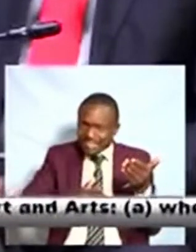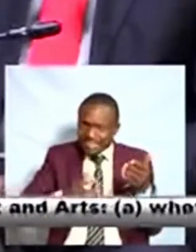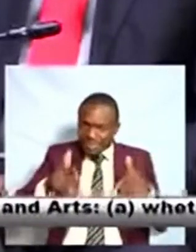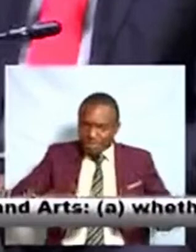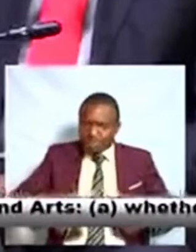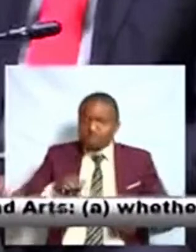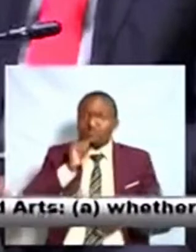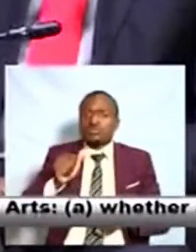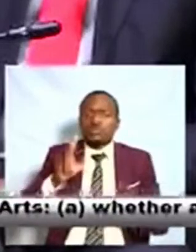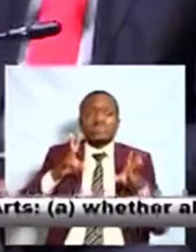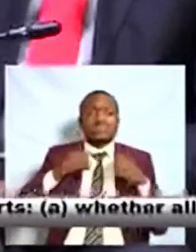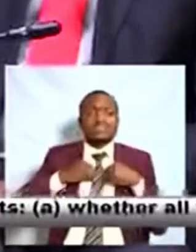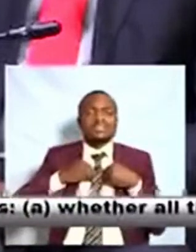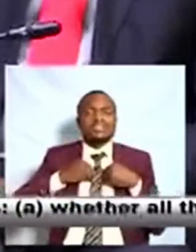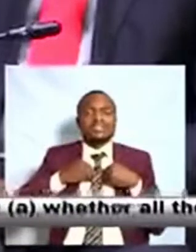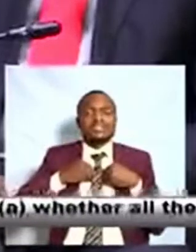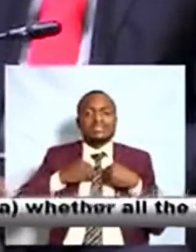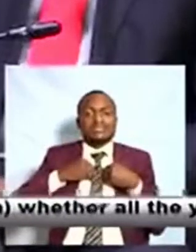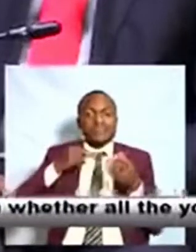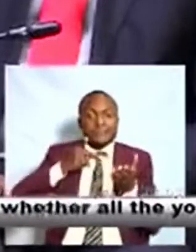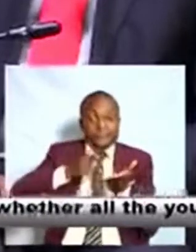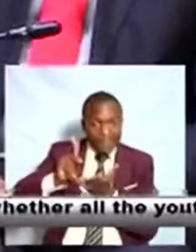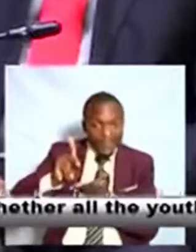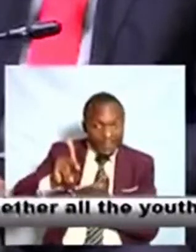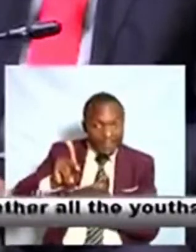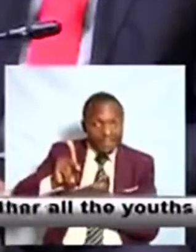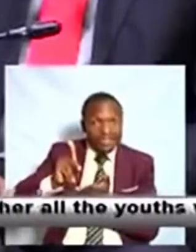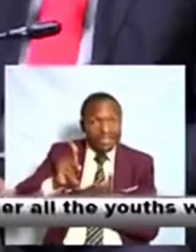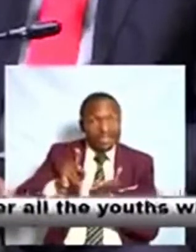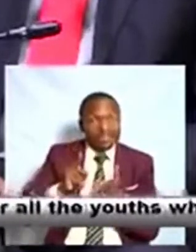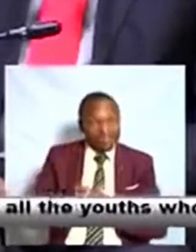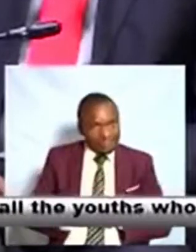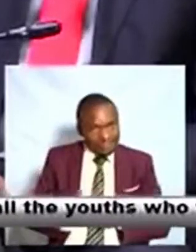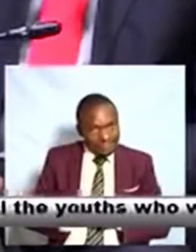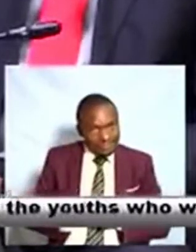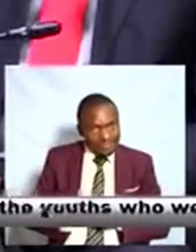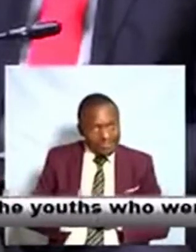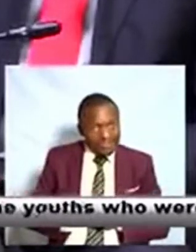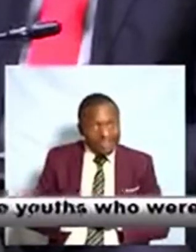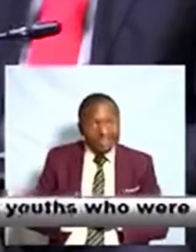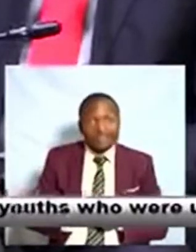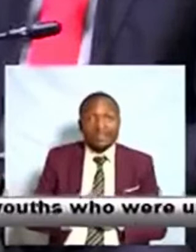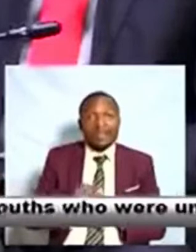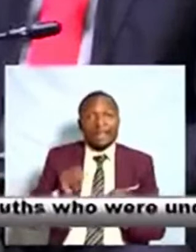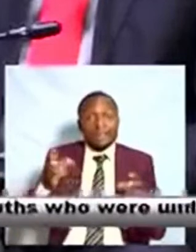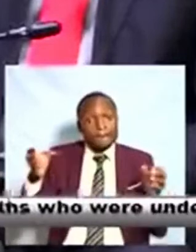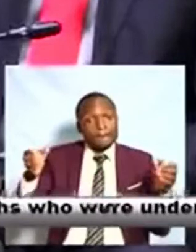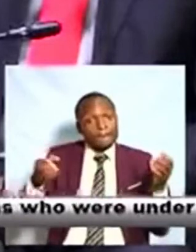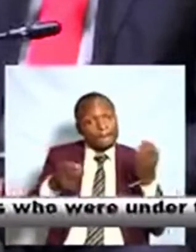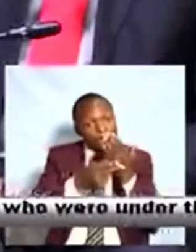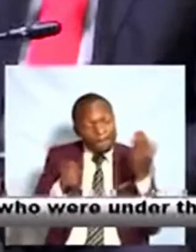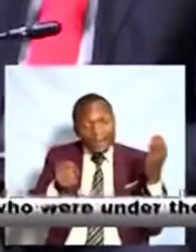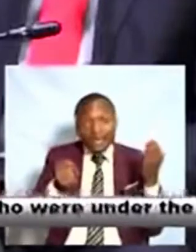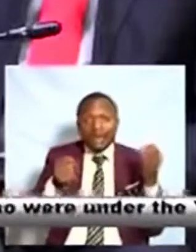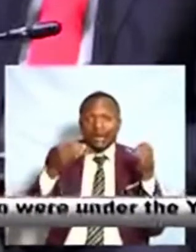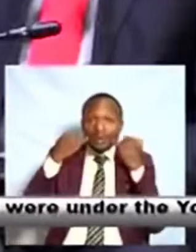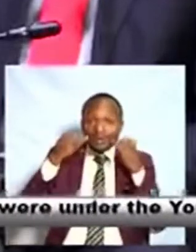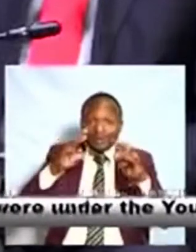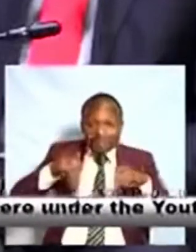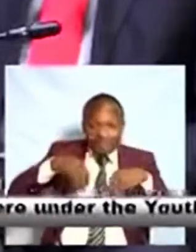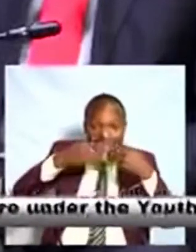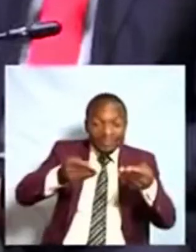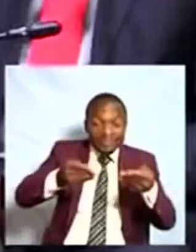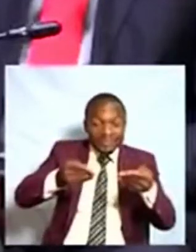paid. Madam Speaker, in most cases, bank details submitted by our